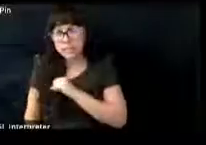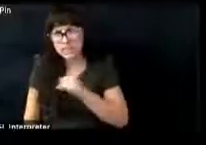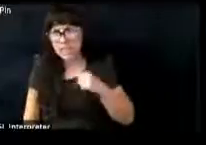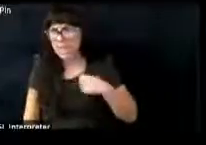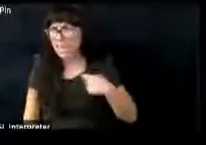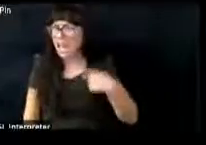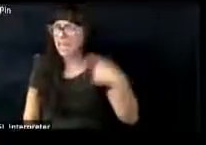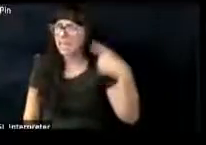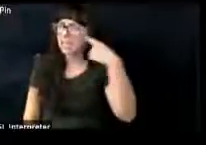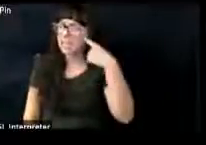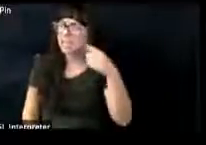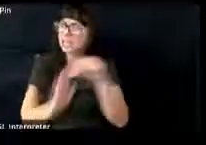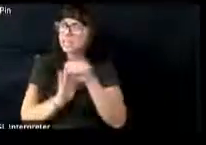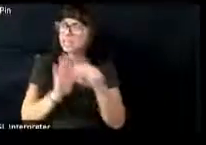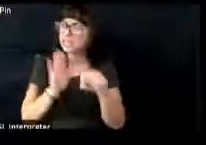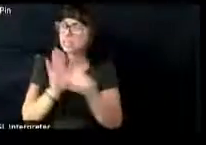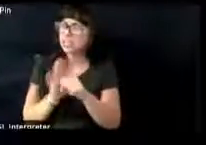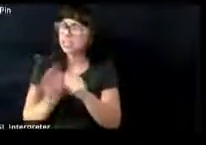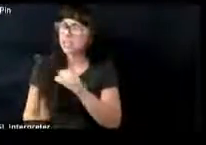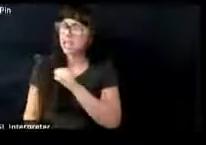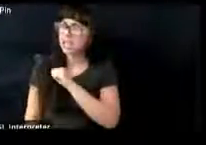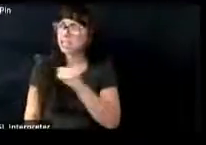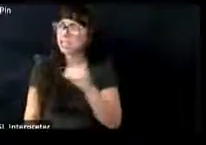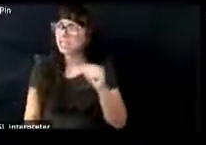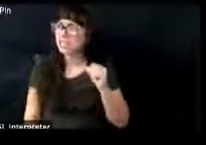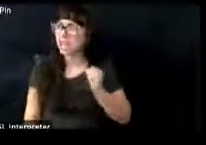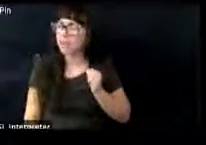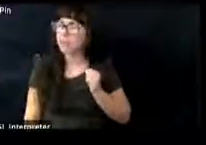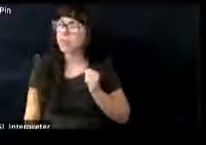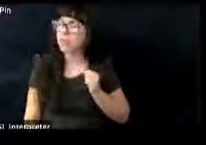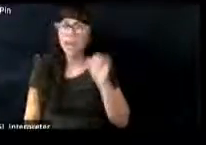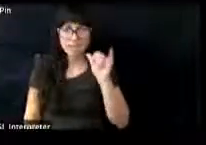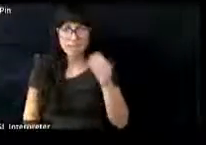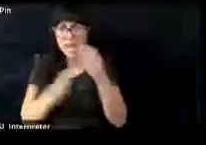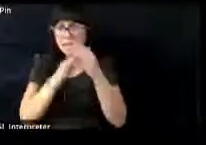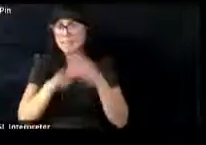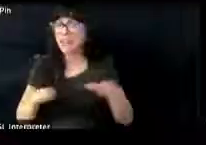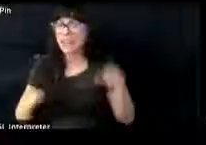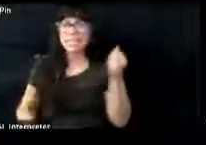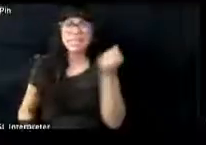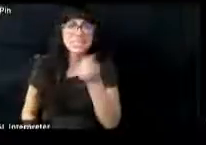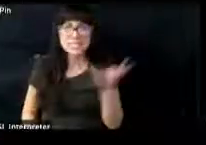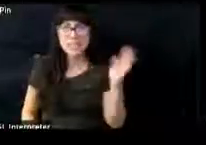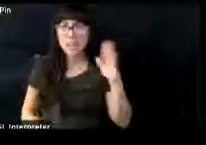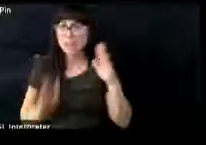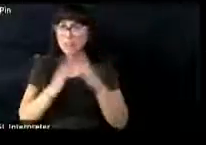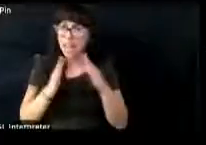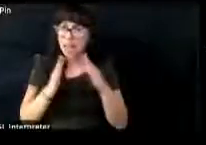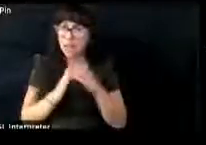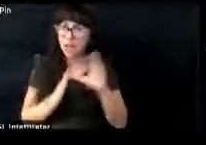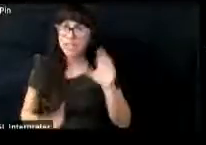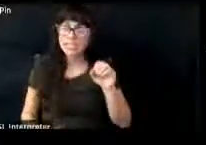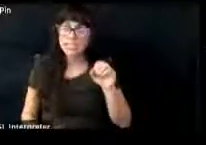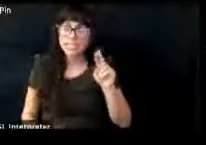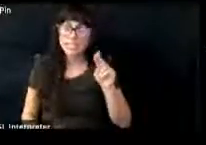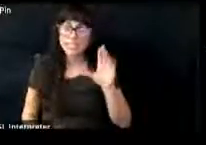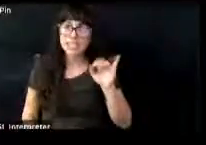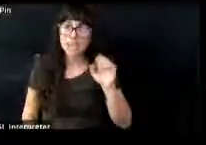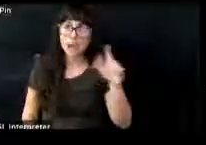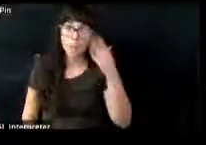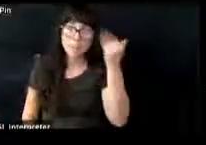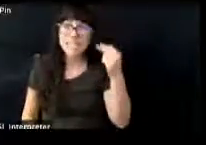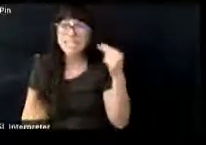assembly. So, and that divided several neighborhood councils because the dividing line is the 118